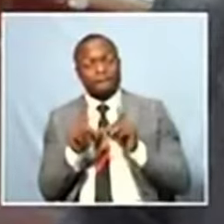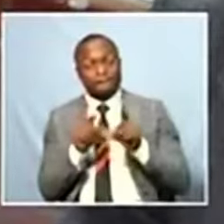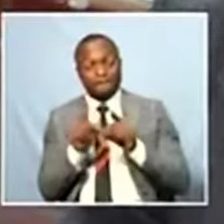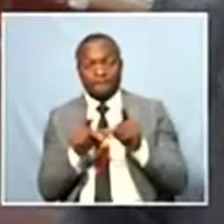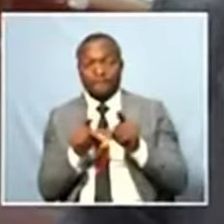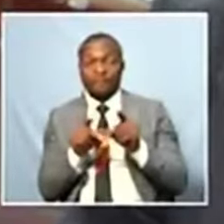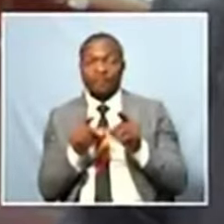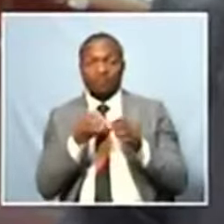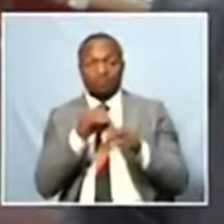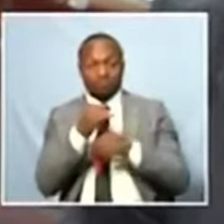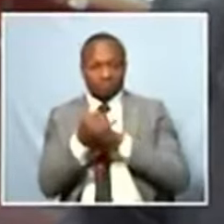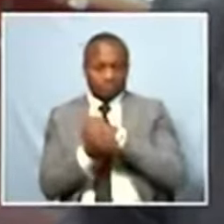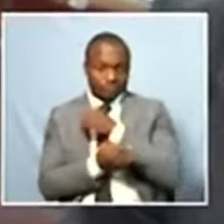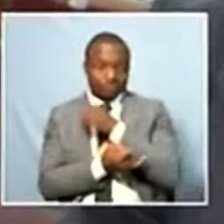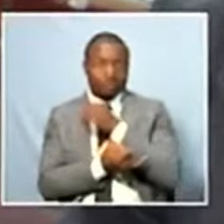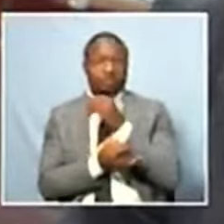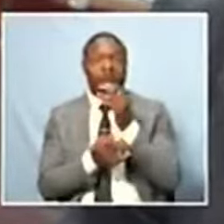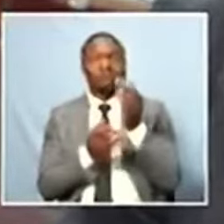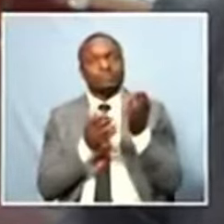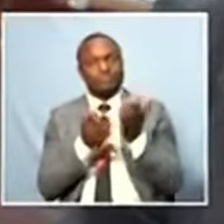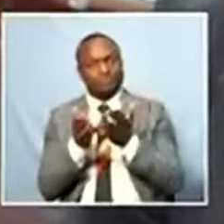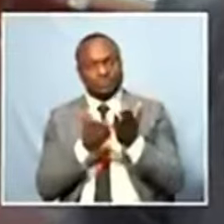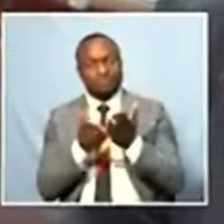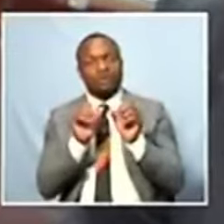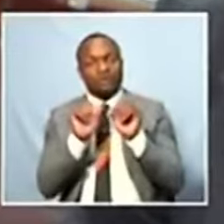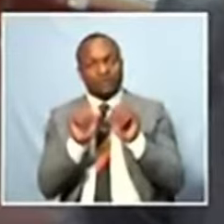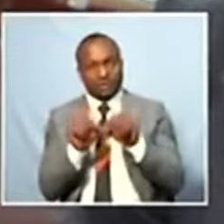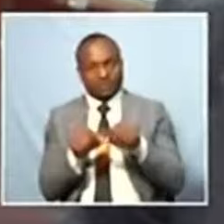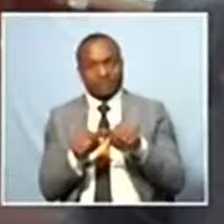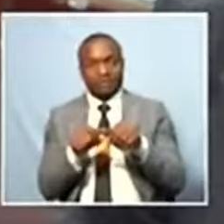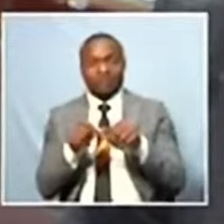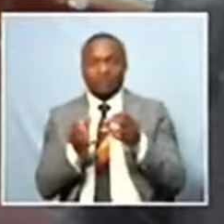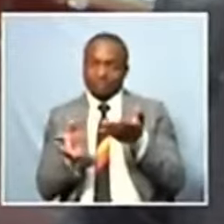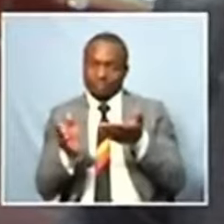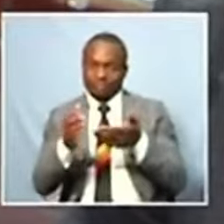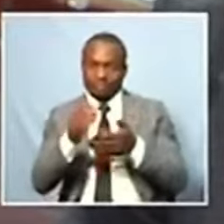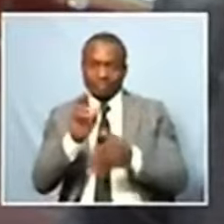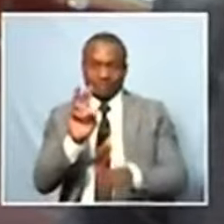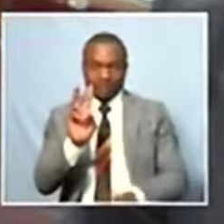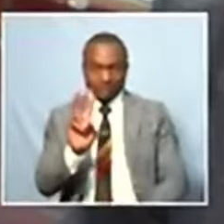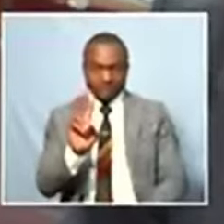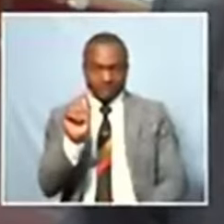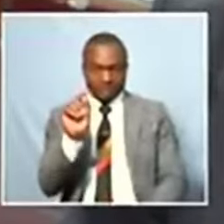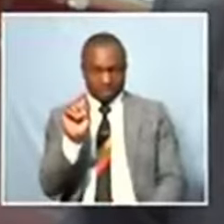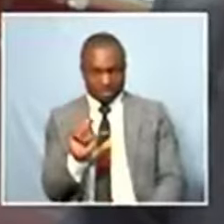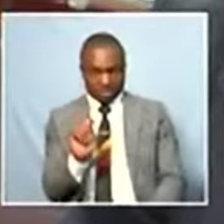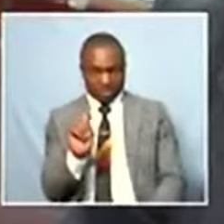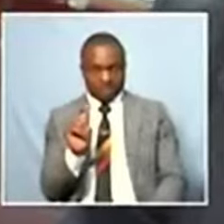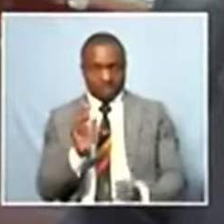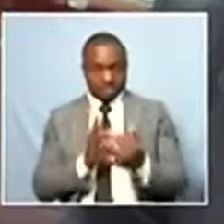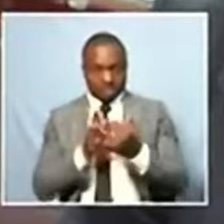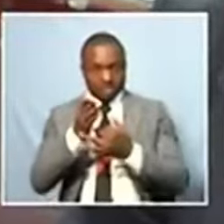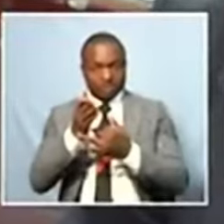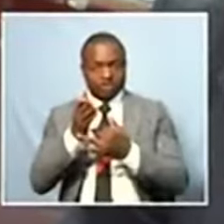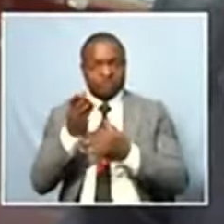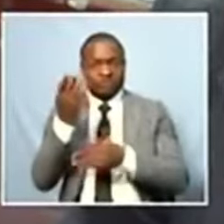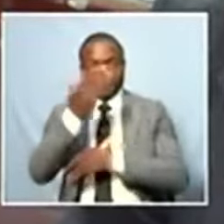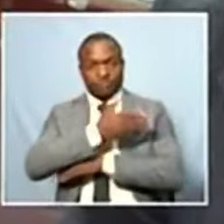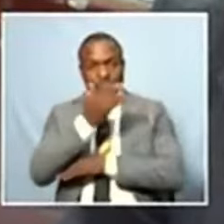electronic services, we are now able to collect the VAT, which we are calling the cross-border electronic